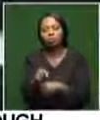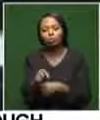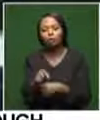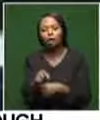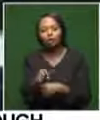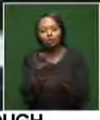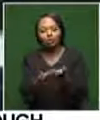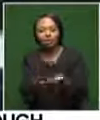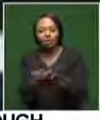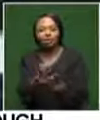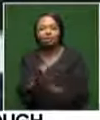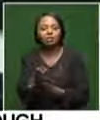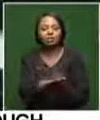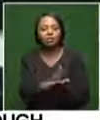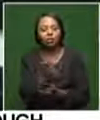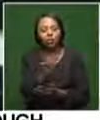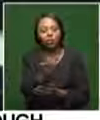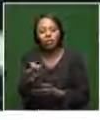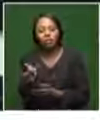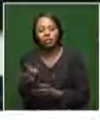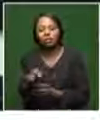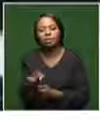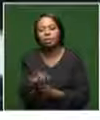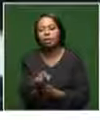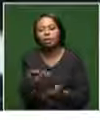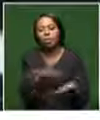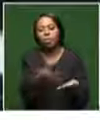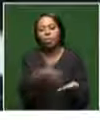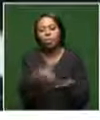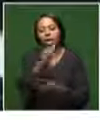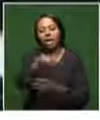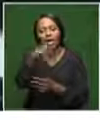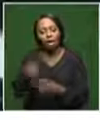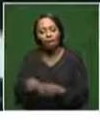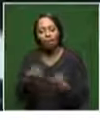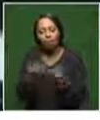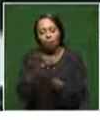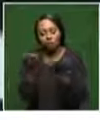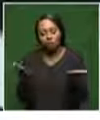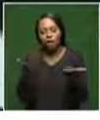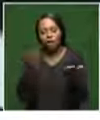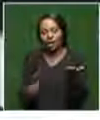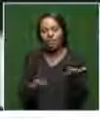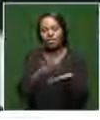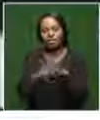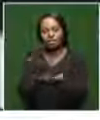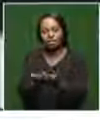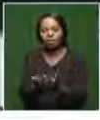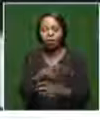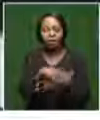translate some of the words in the puzzle. It's not available on the app initially, but on the book there's a translation of the